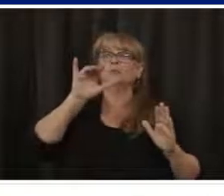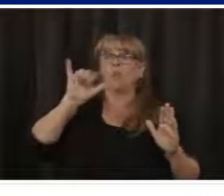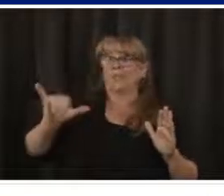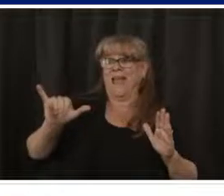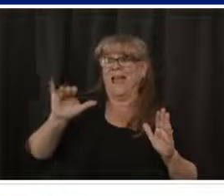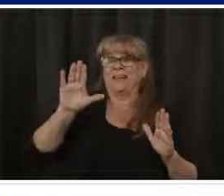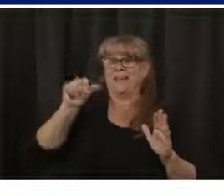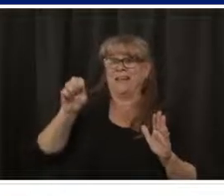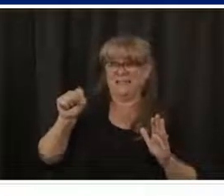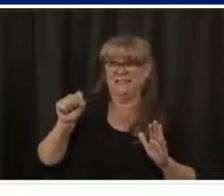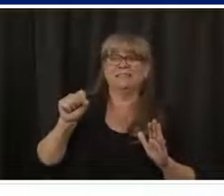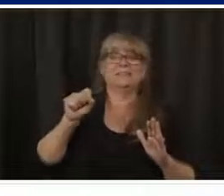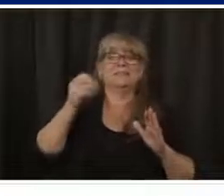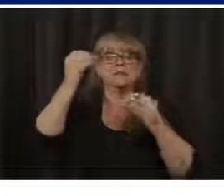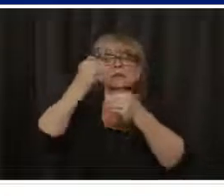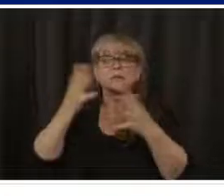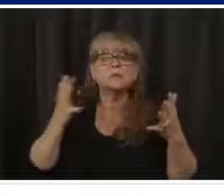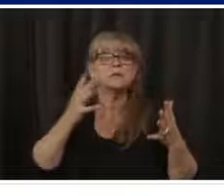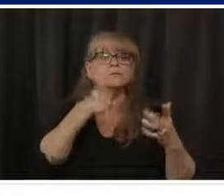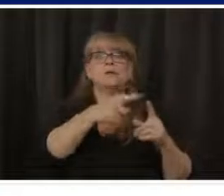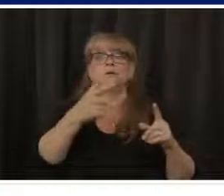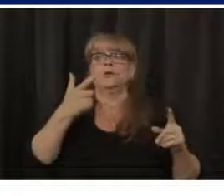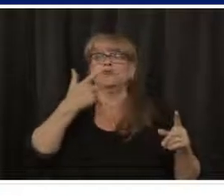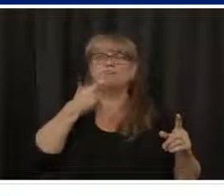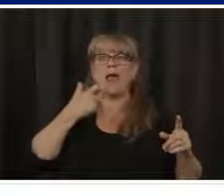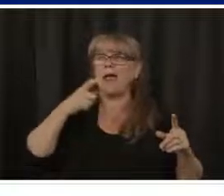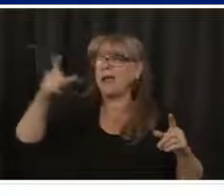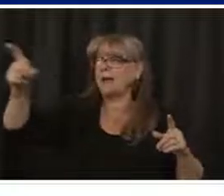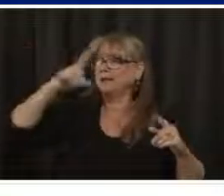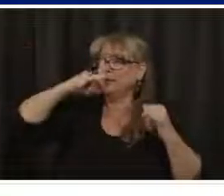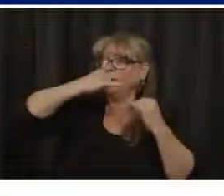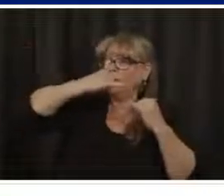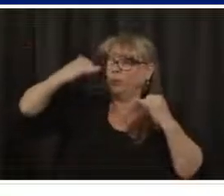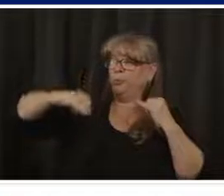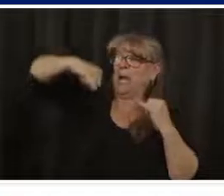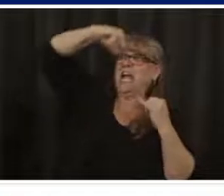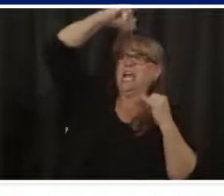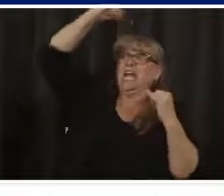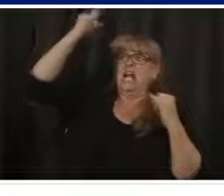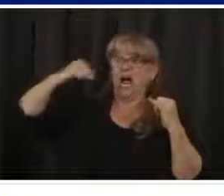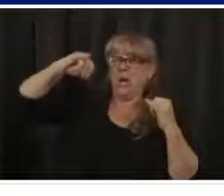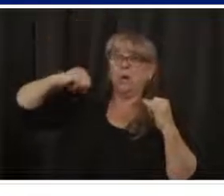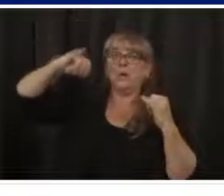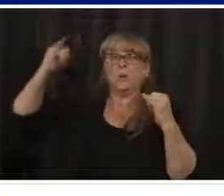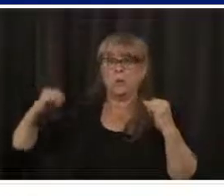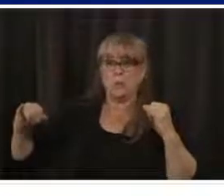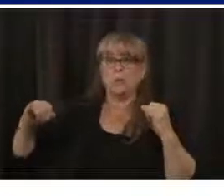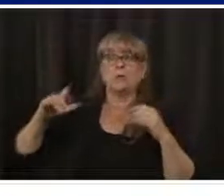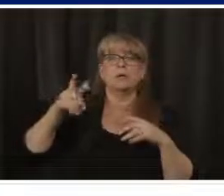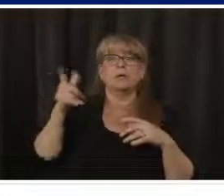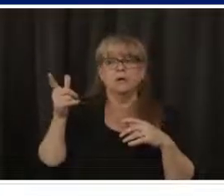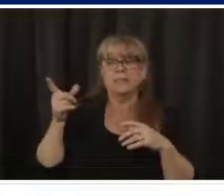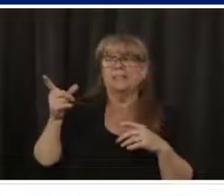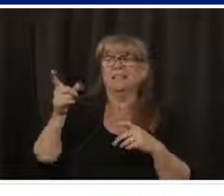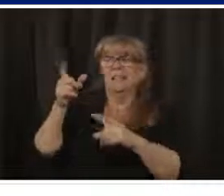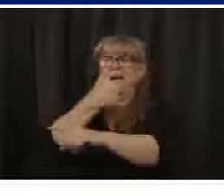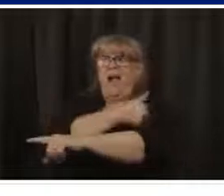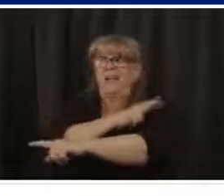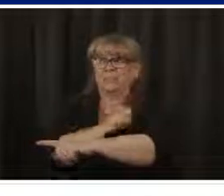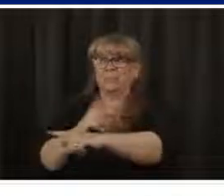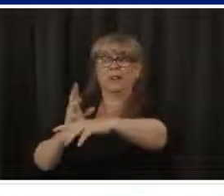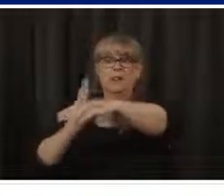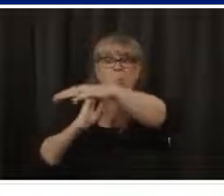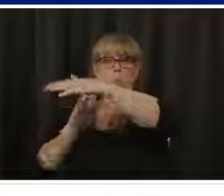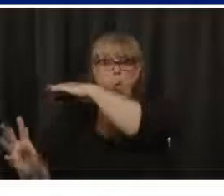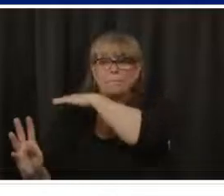in this figure, the red line showing you our 7-day moving average trend, but also in our hospitalization data. As the governor mentioned, we saw a big increase